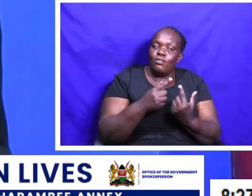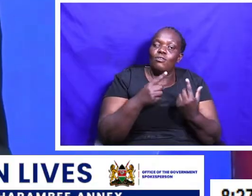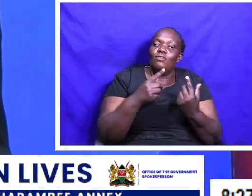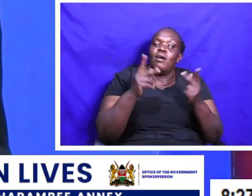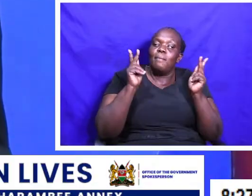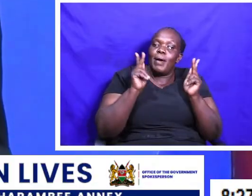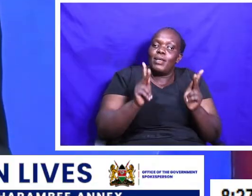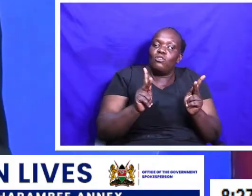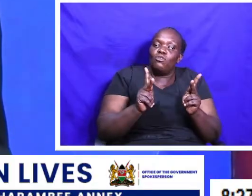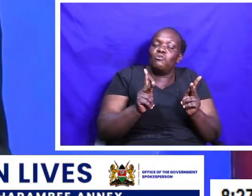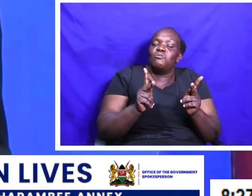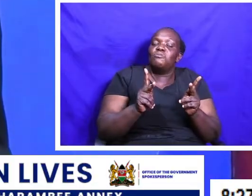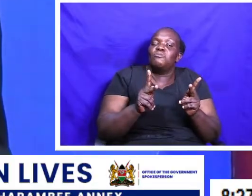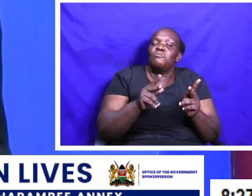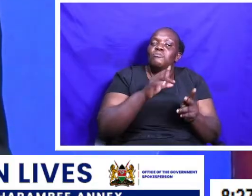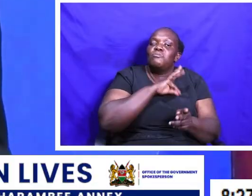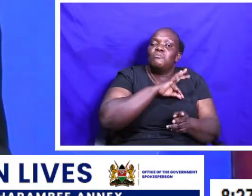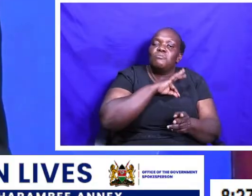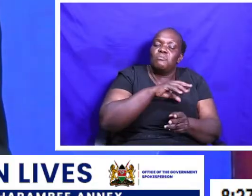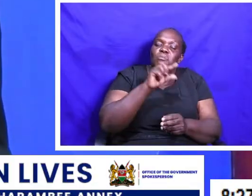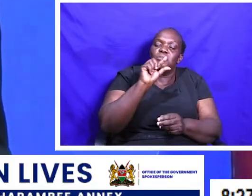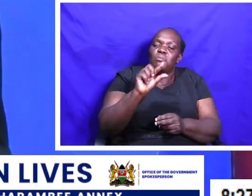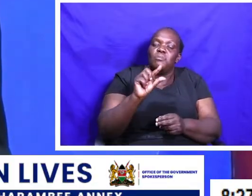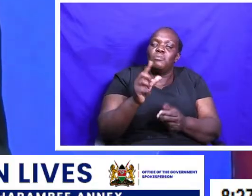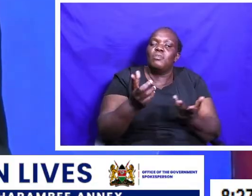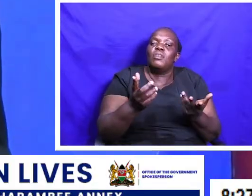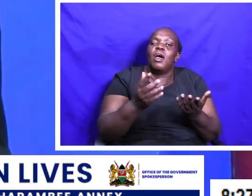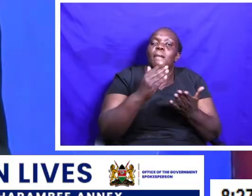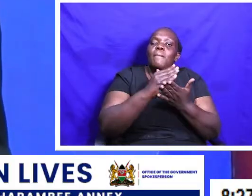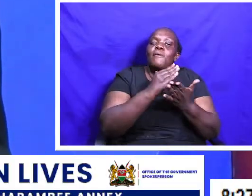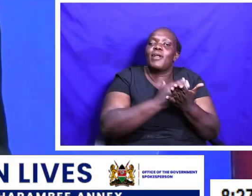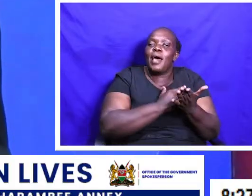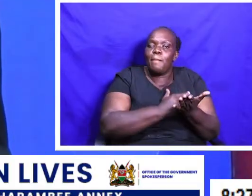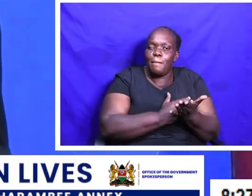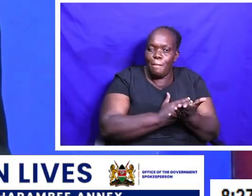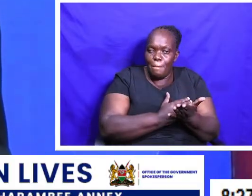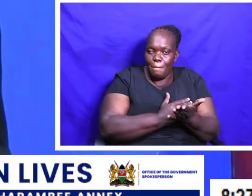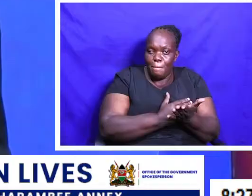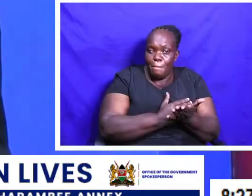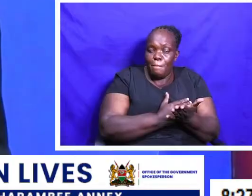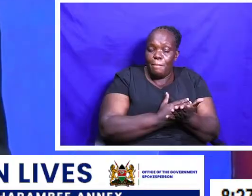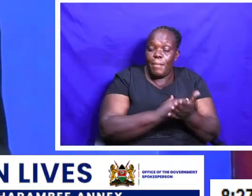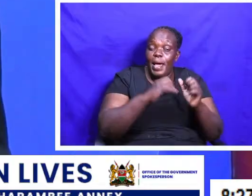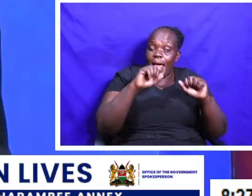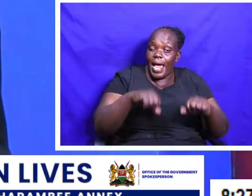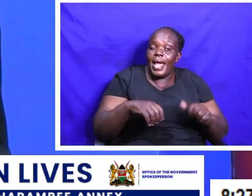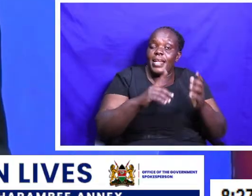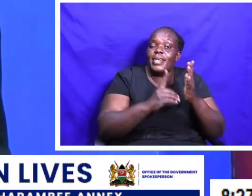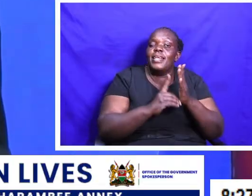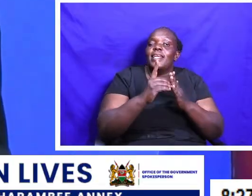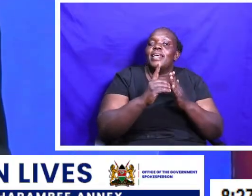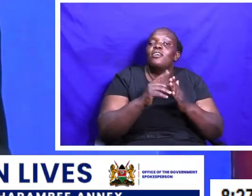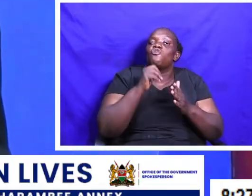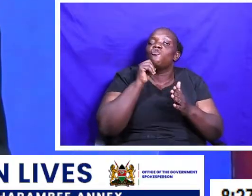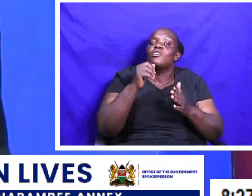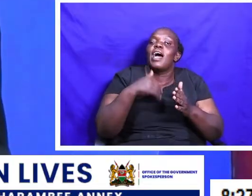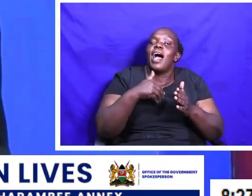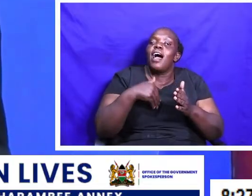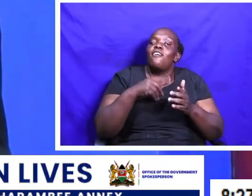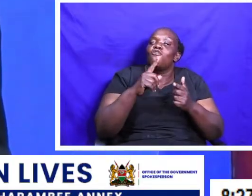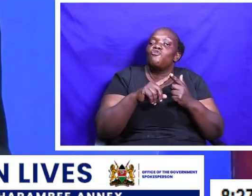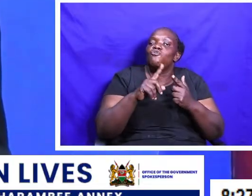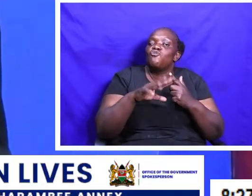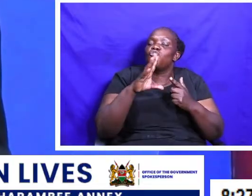those with the lowest earning power, and try and find programs that I can develop that I don't have